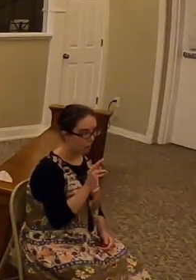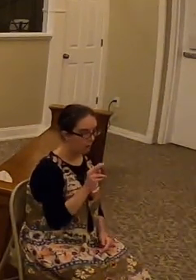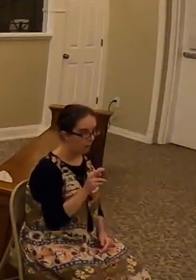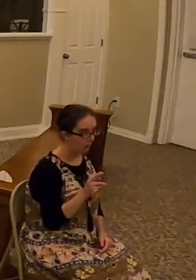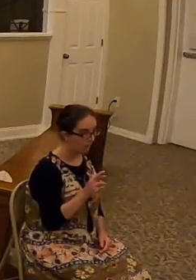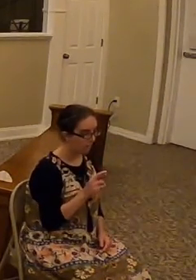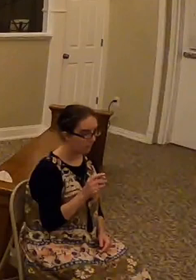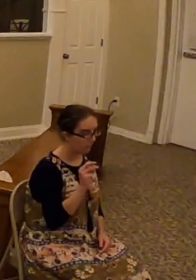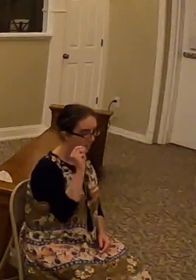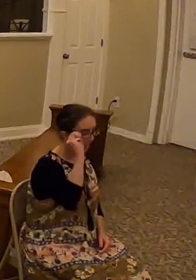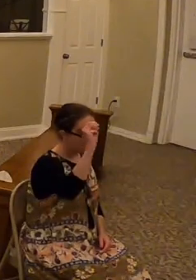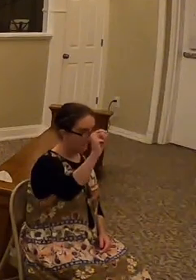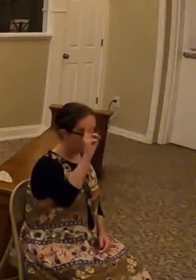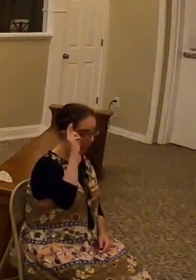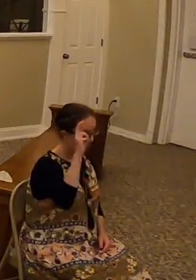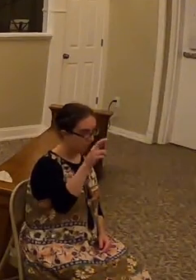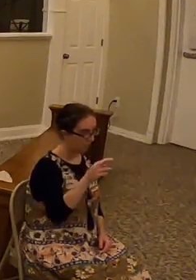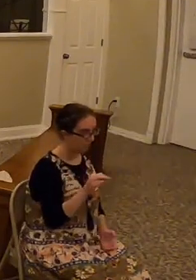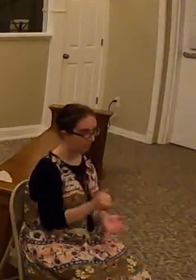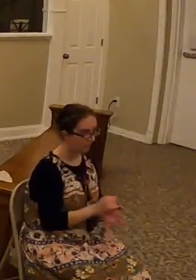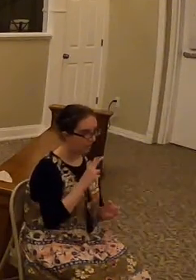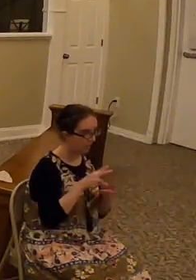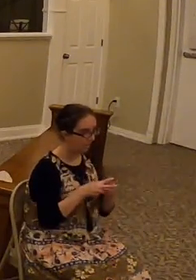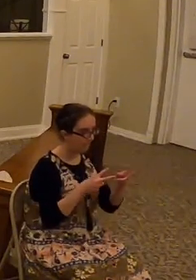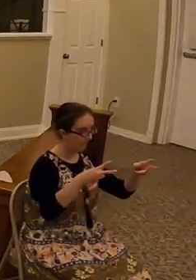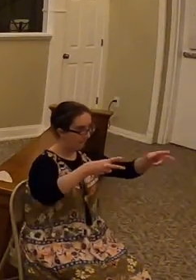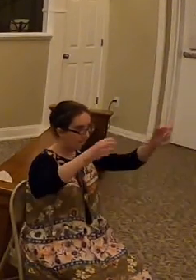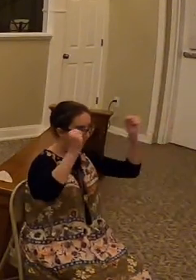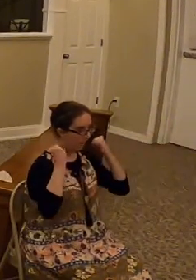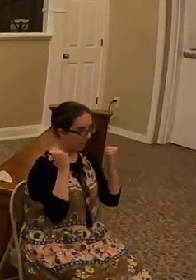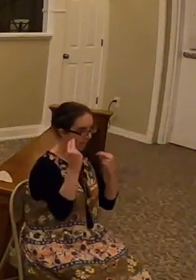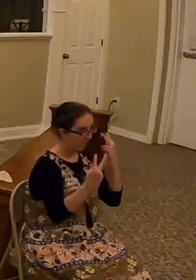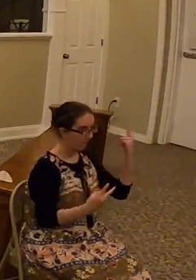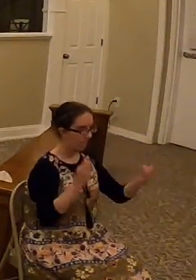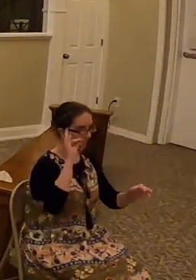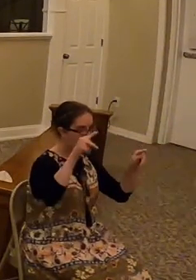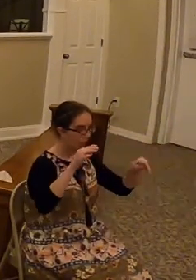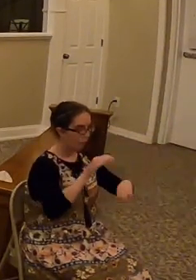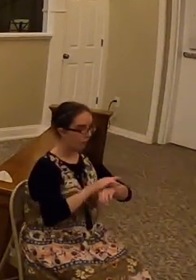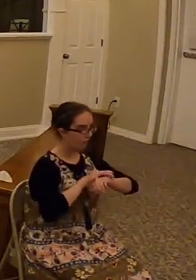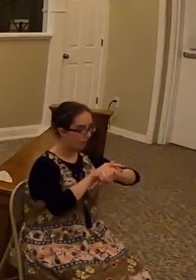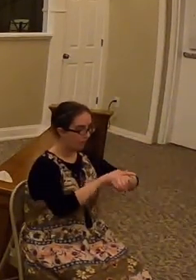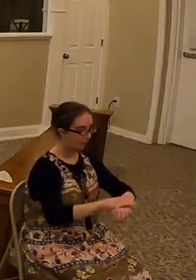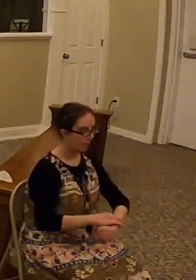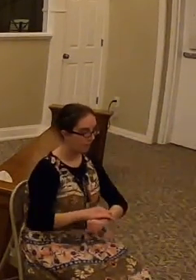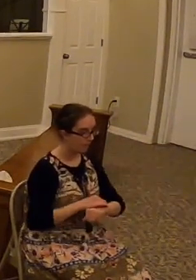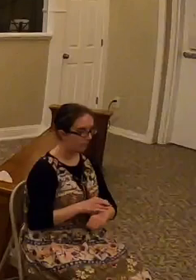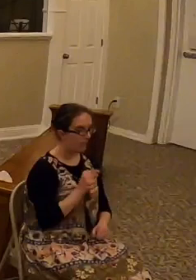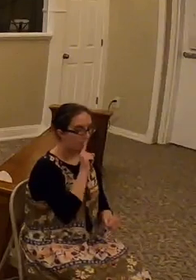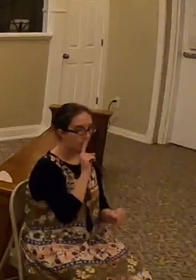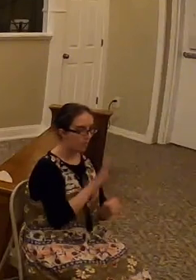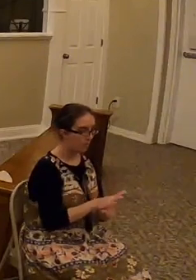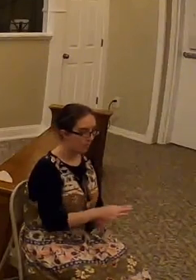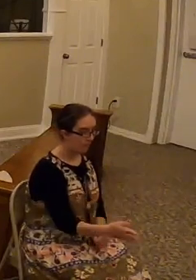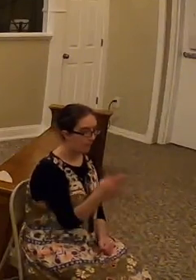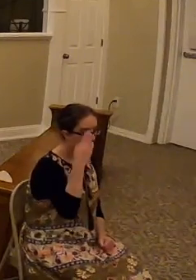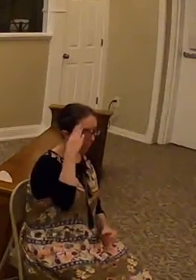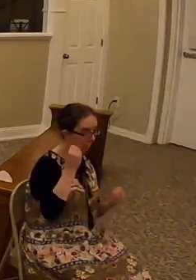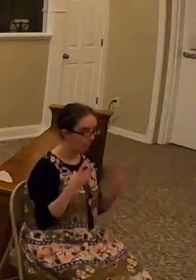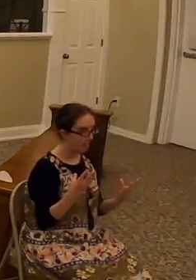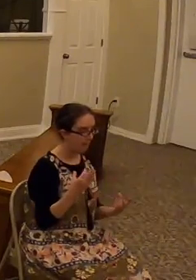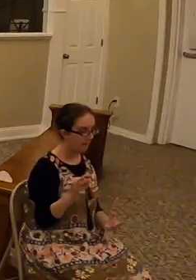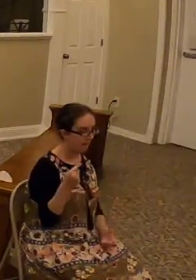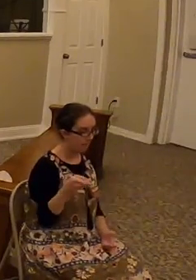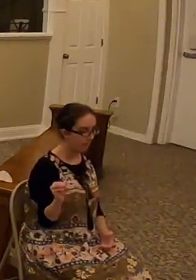some ministers who are some of the most powerful evangelists on earth. I promise you, I know several